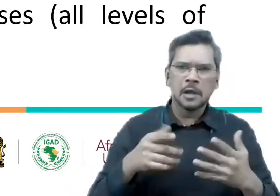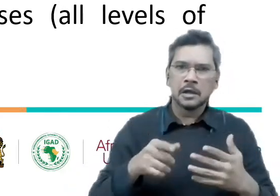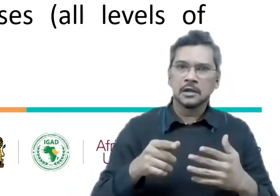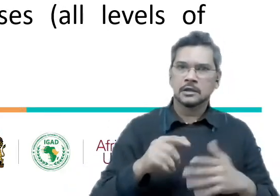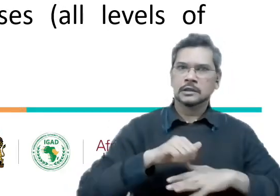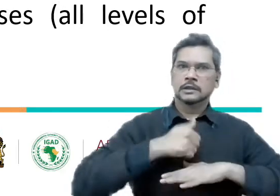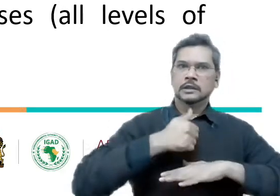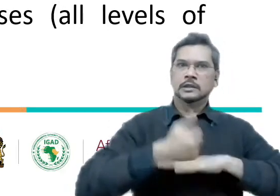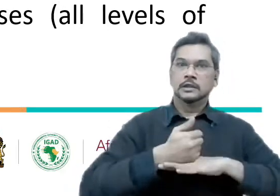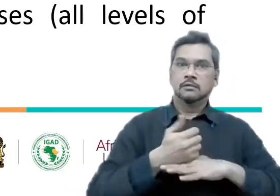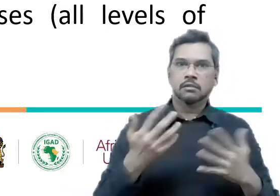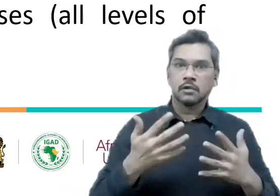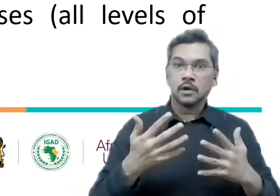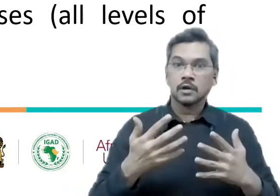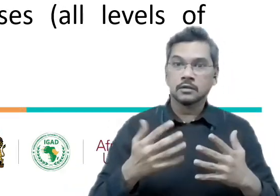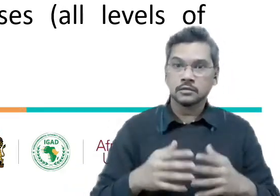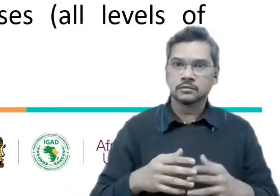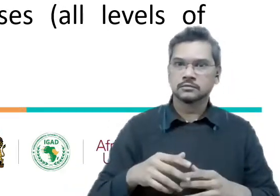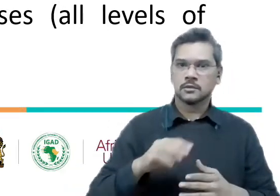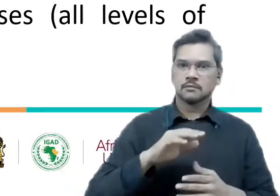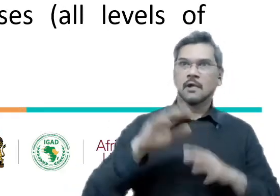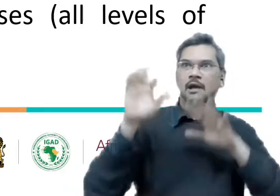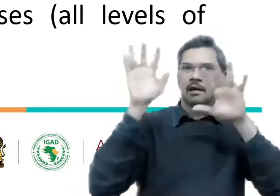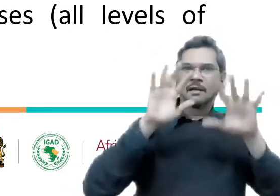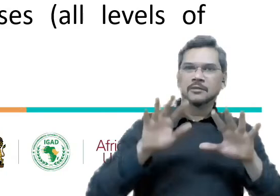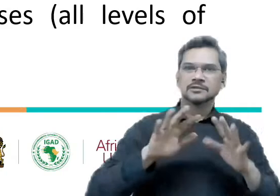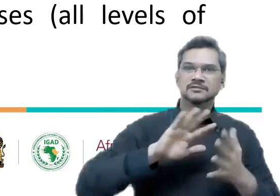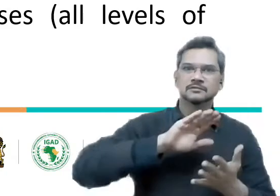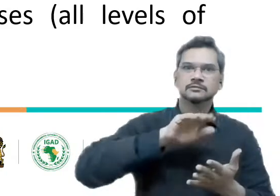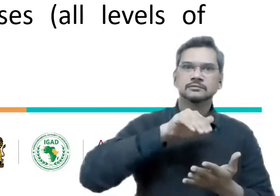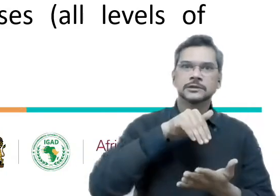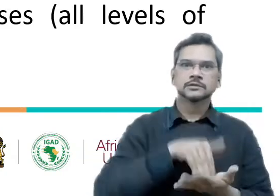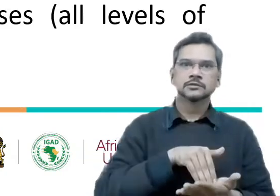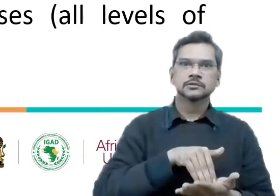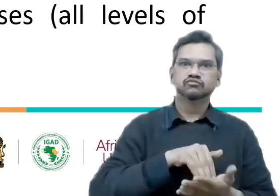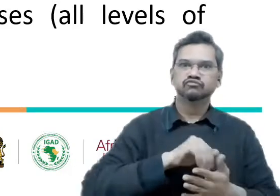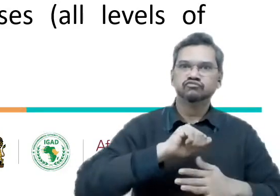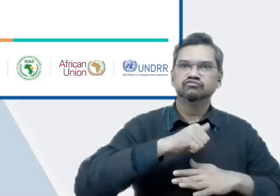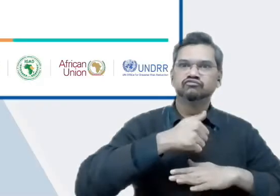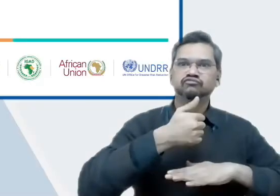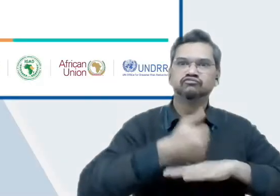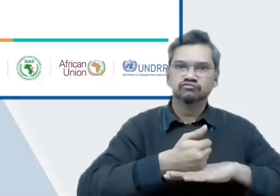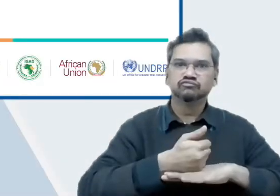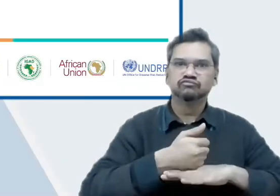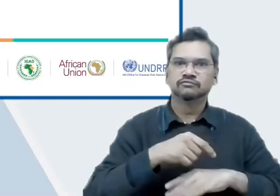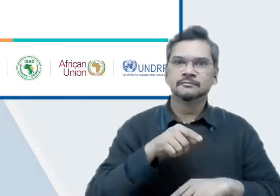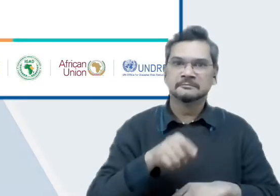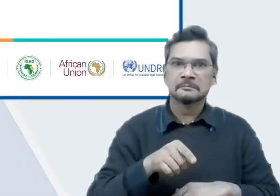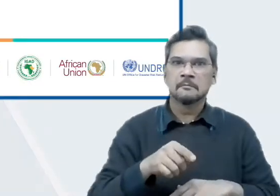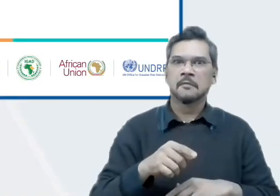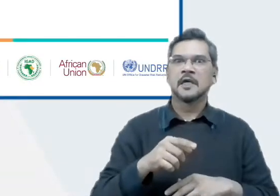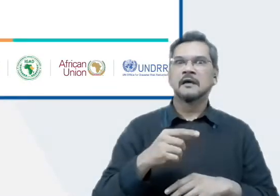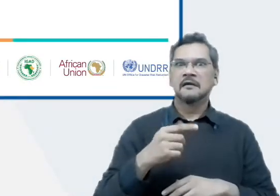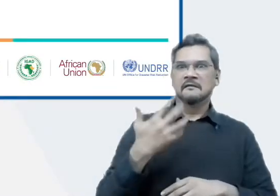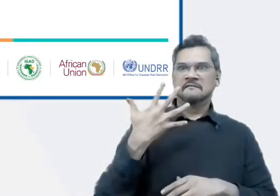the first climate center in the region and is one of the key achievements in the past 5 years. We also now established the